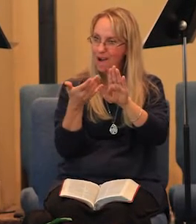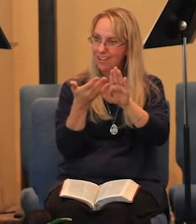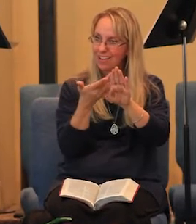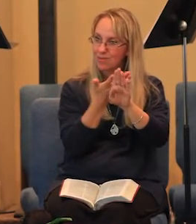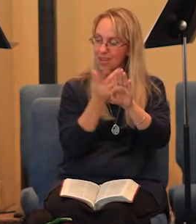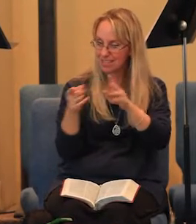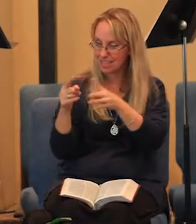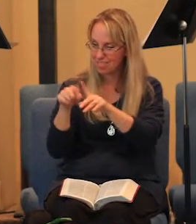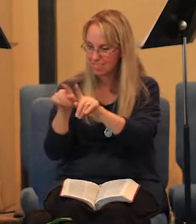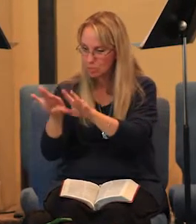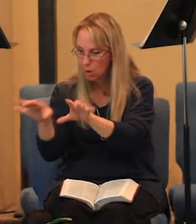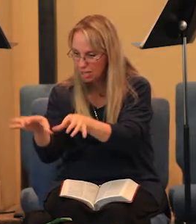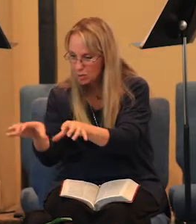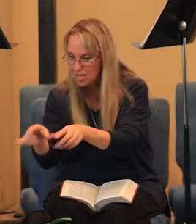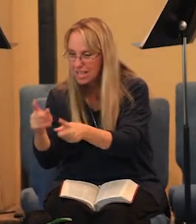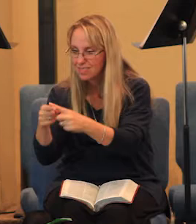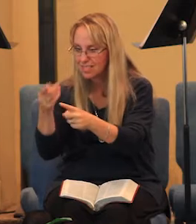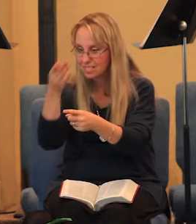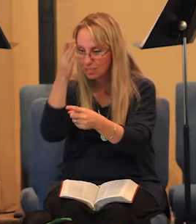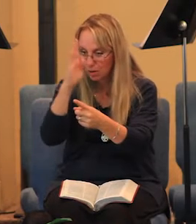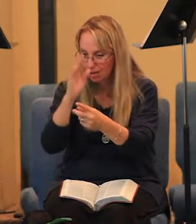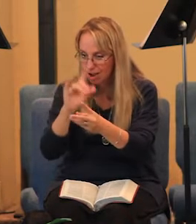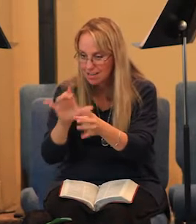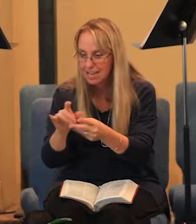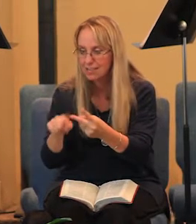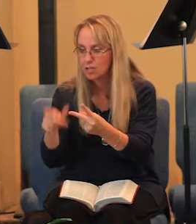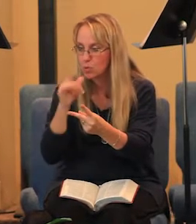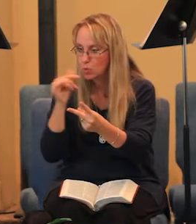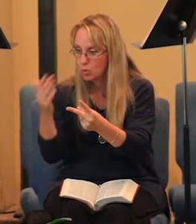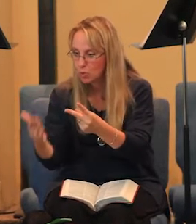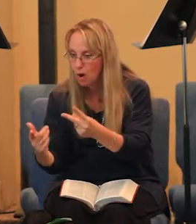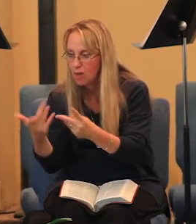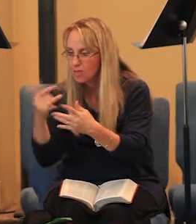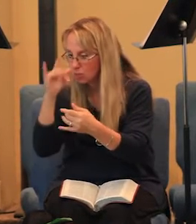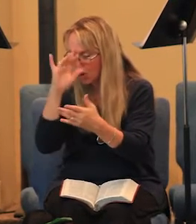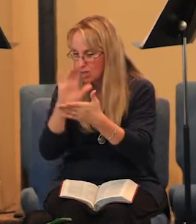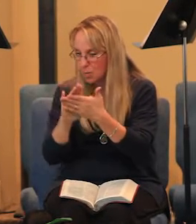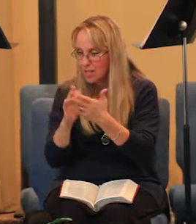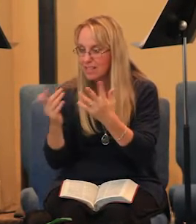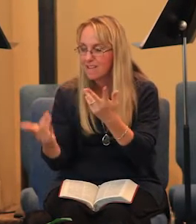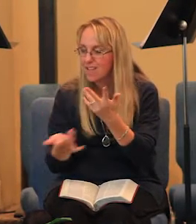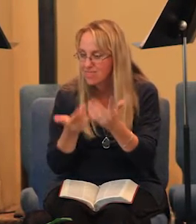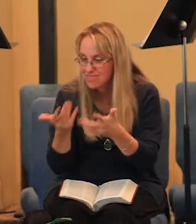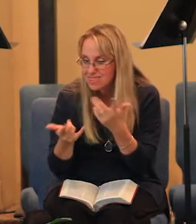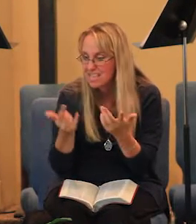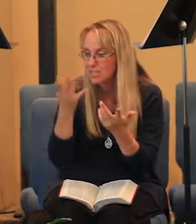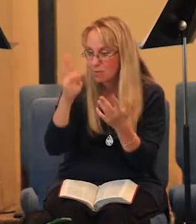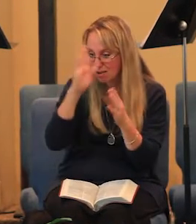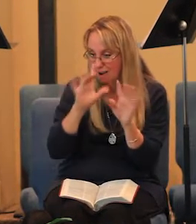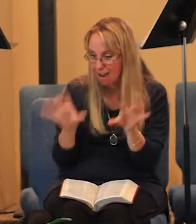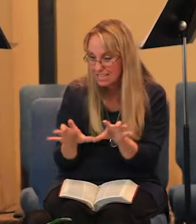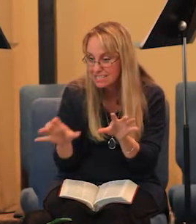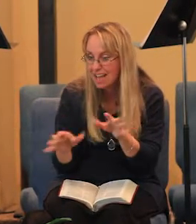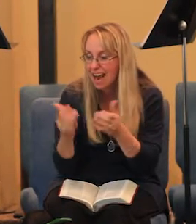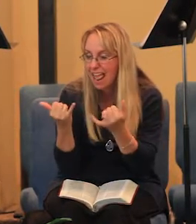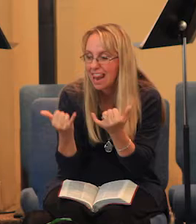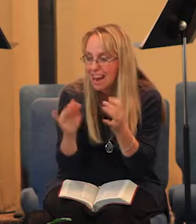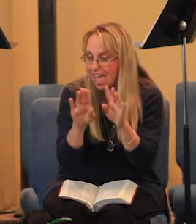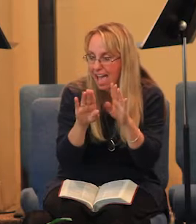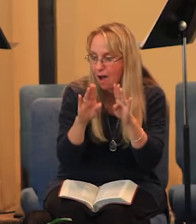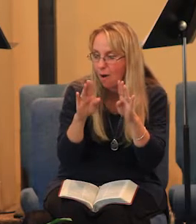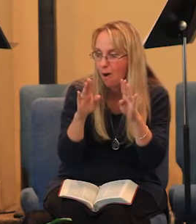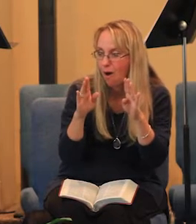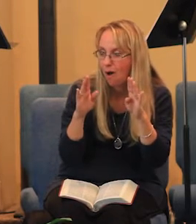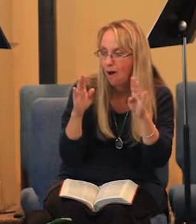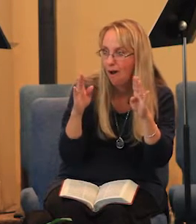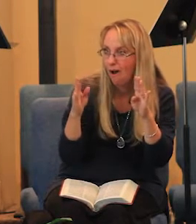what you did. This is what God did. This is who you are. This is what you believe. This is what God has done. And now I want to